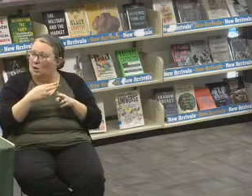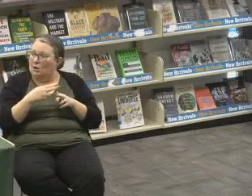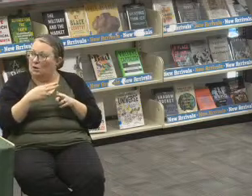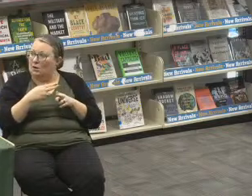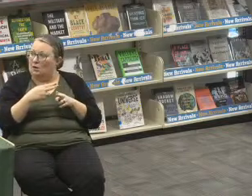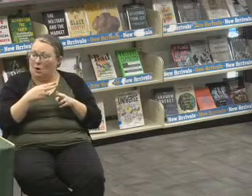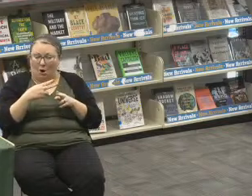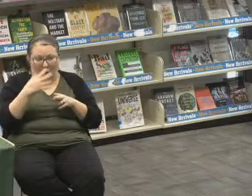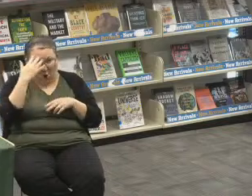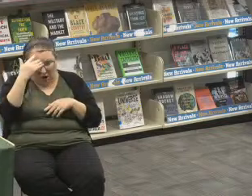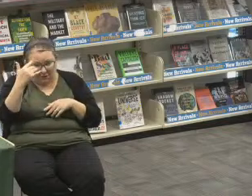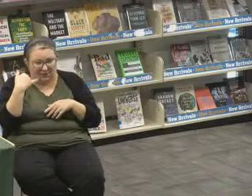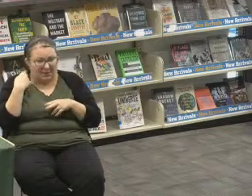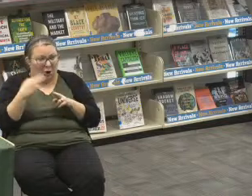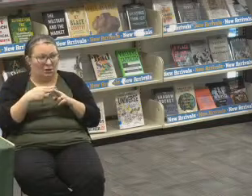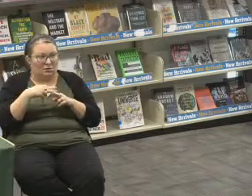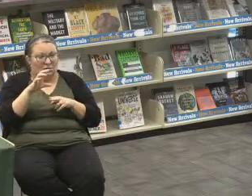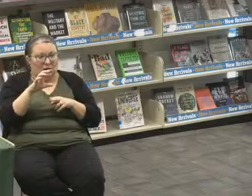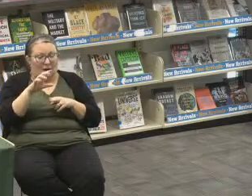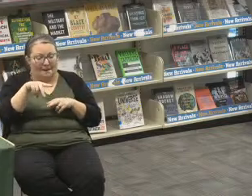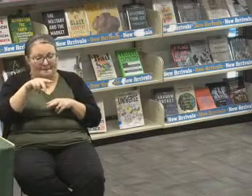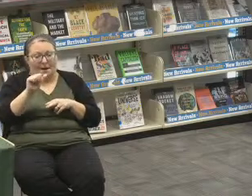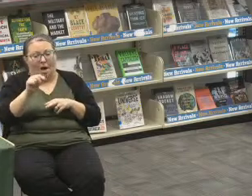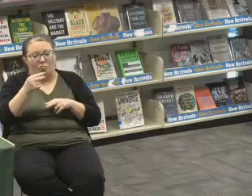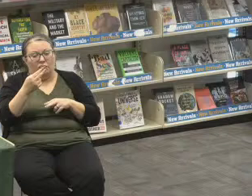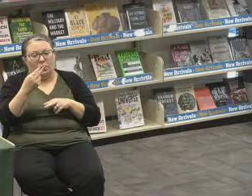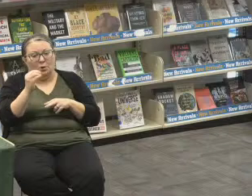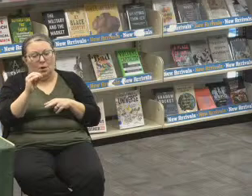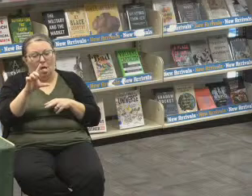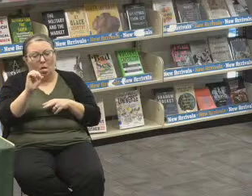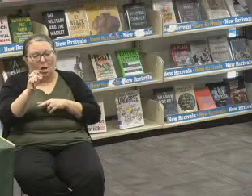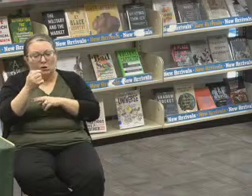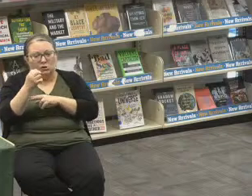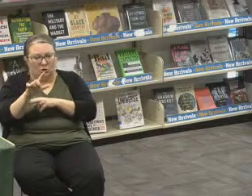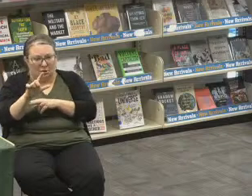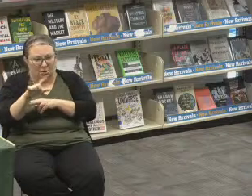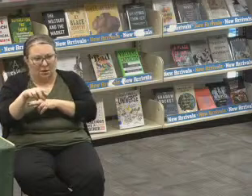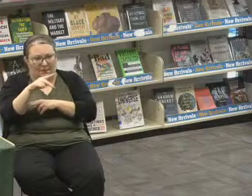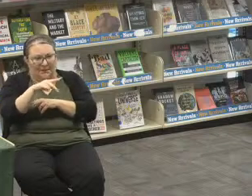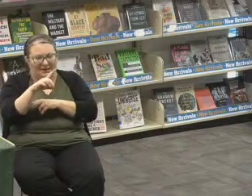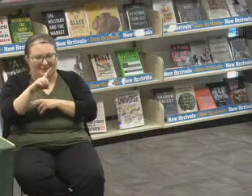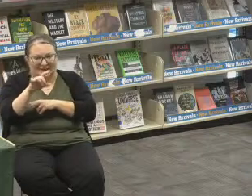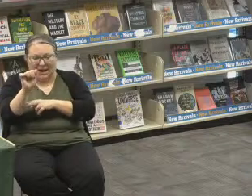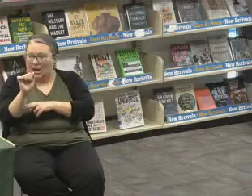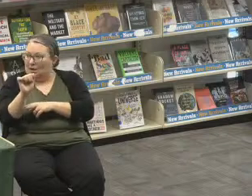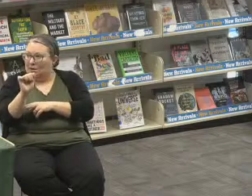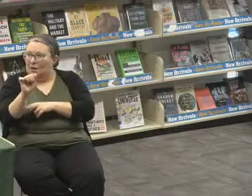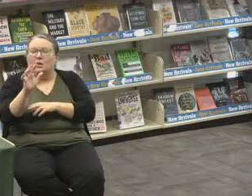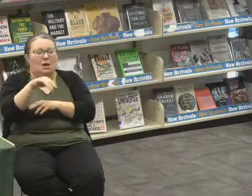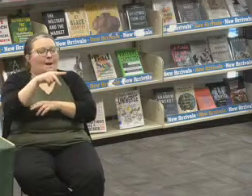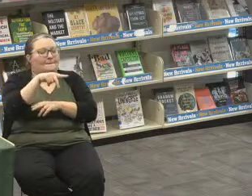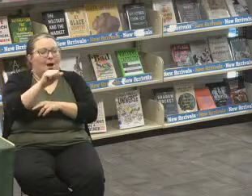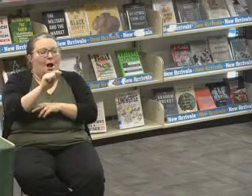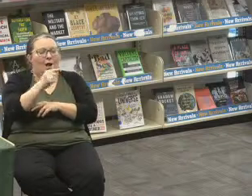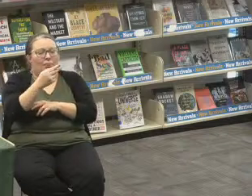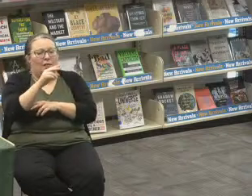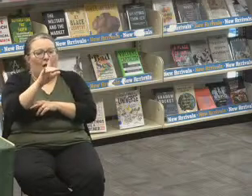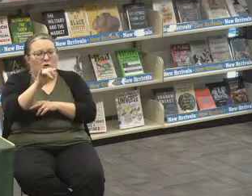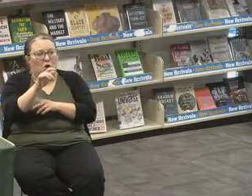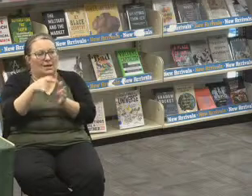have autism, have something called pathological PDA, pathological demand